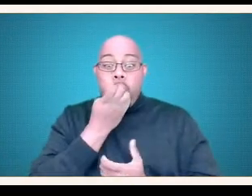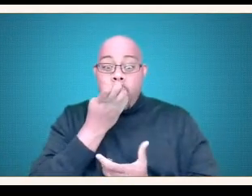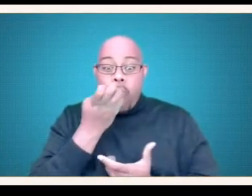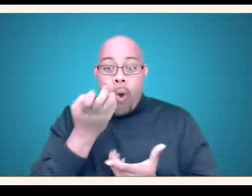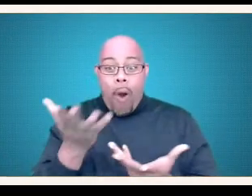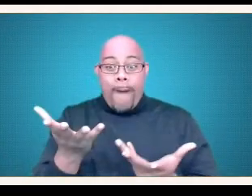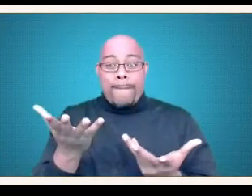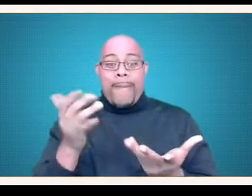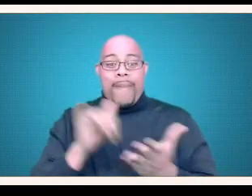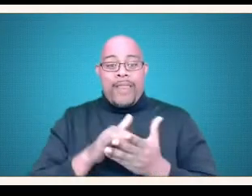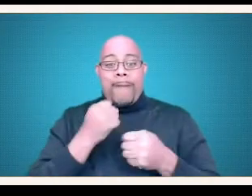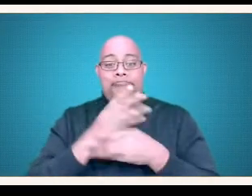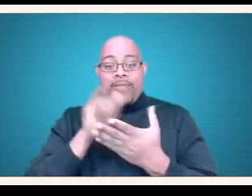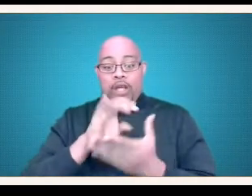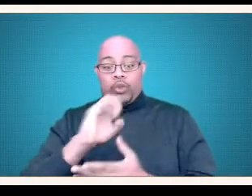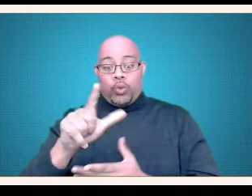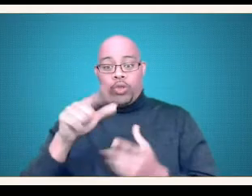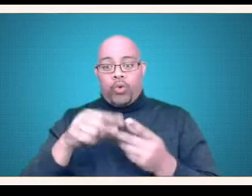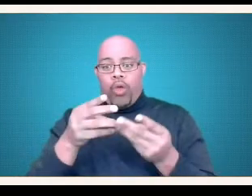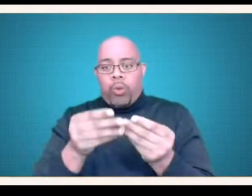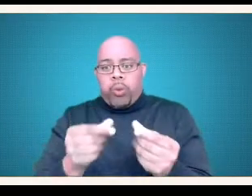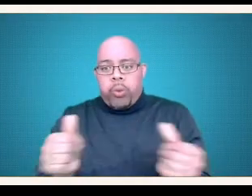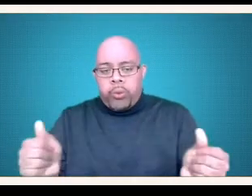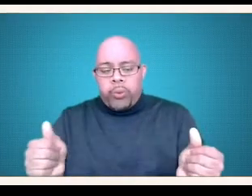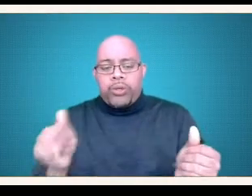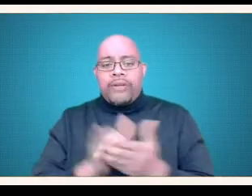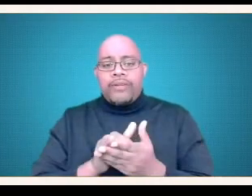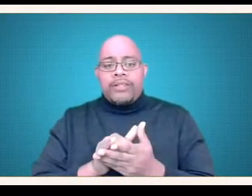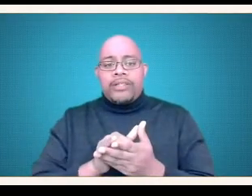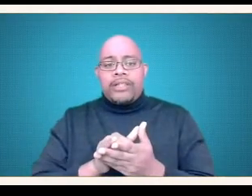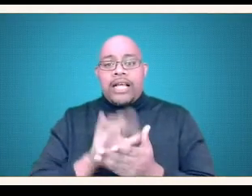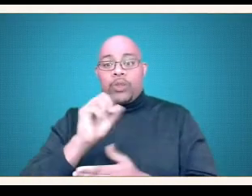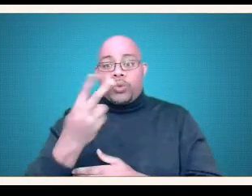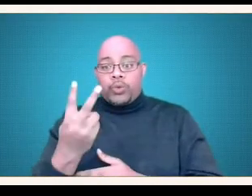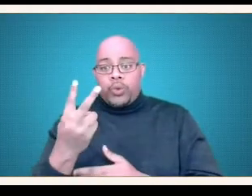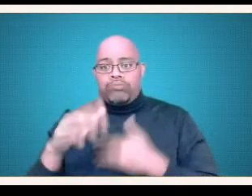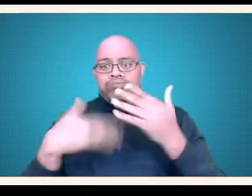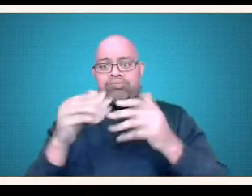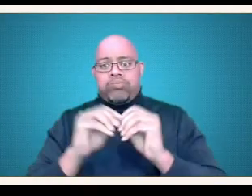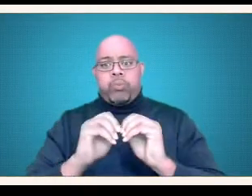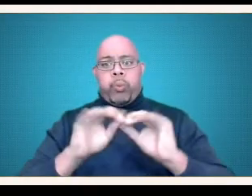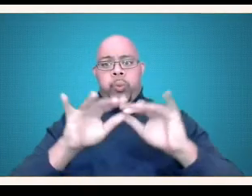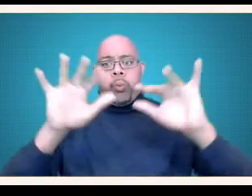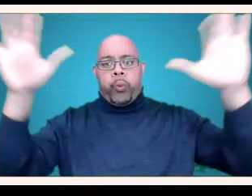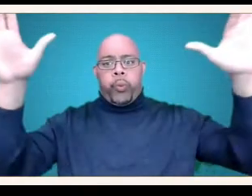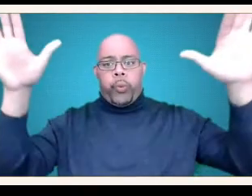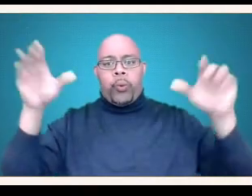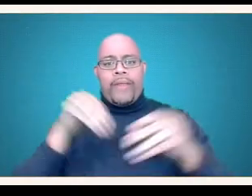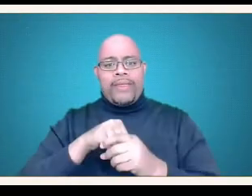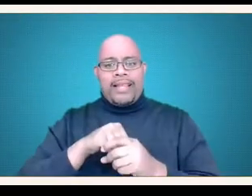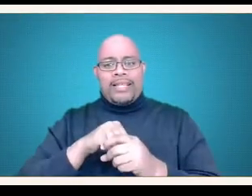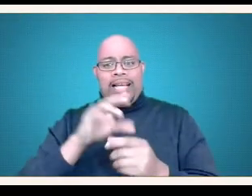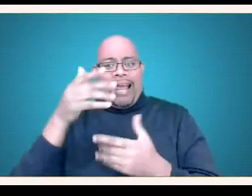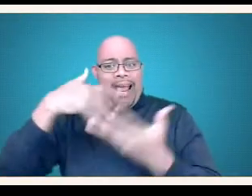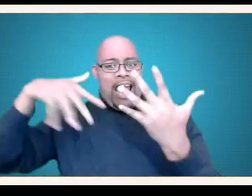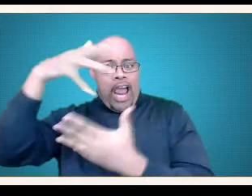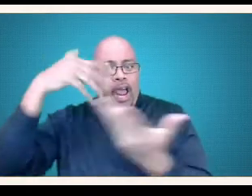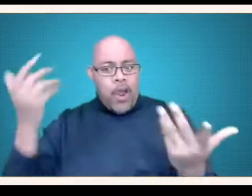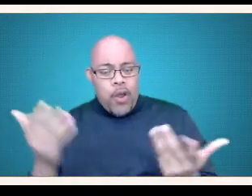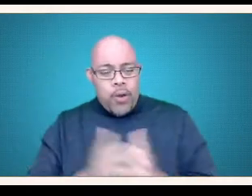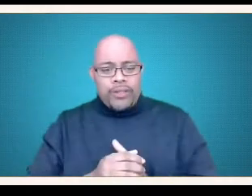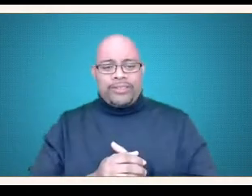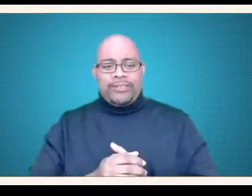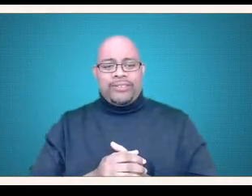global warming heats the ecosystems and causes these soils to thaw, the permafrost carbon cycle accelerates and releases much of these